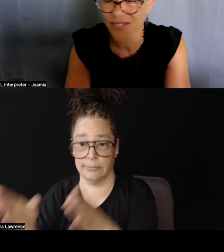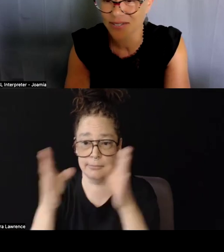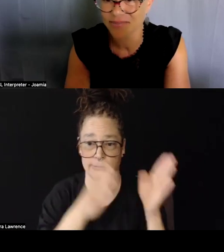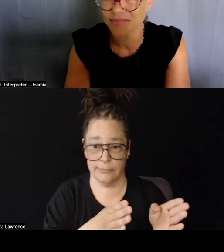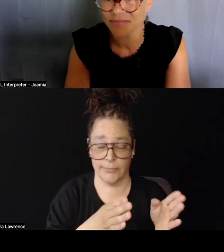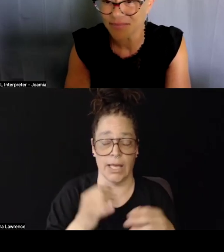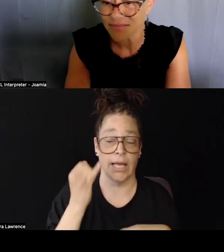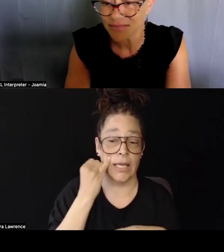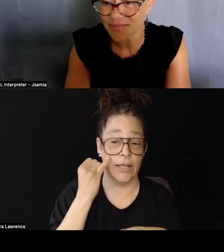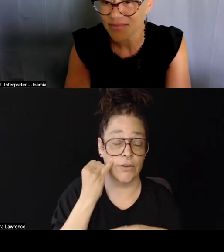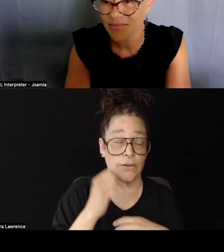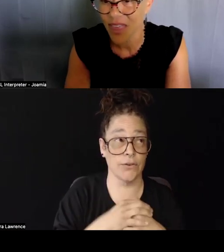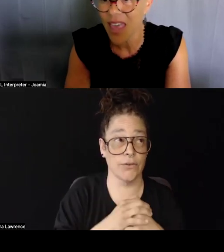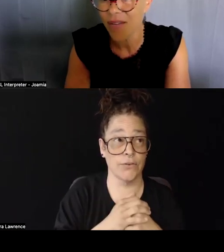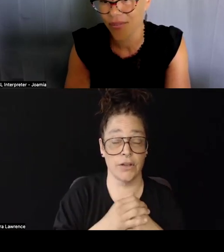period.